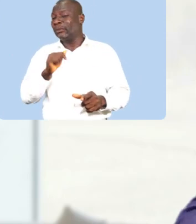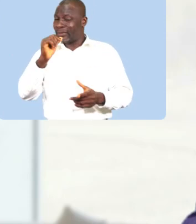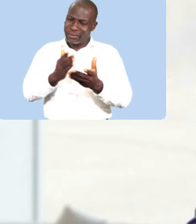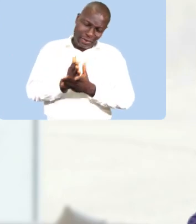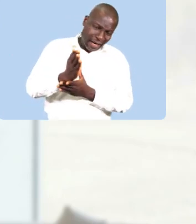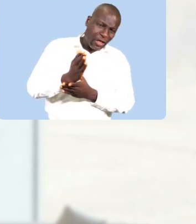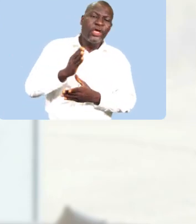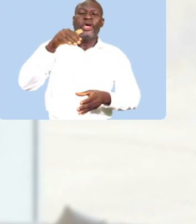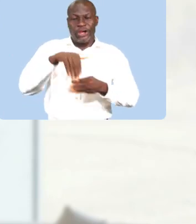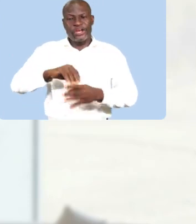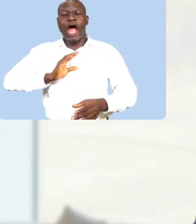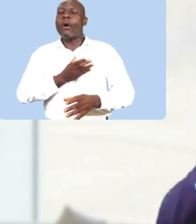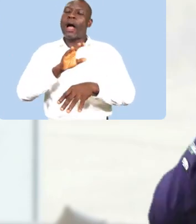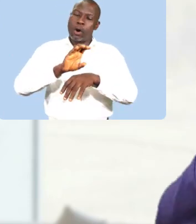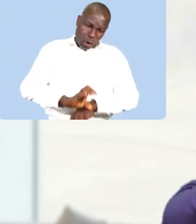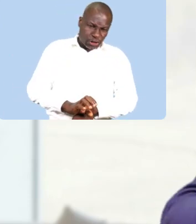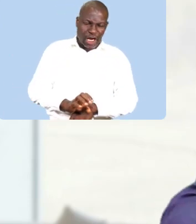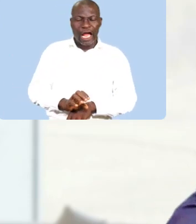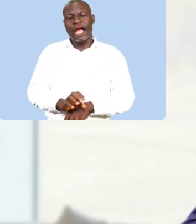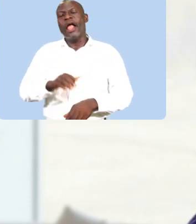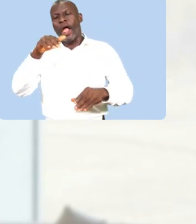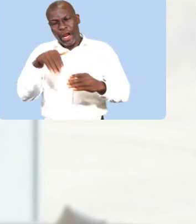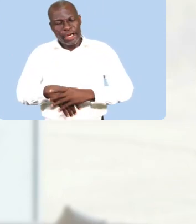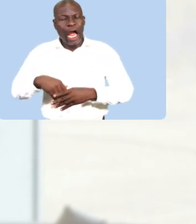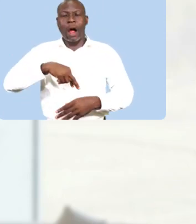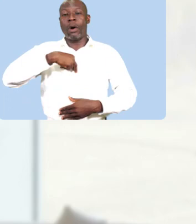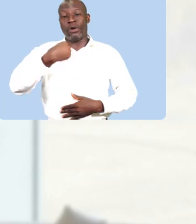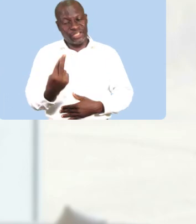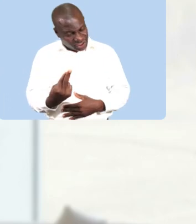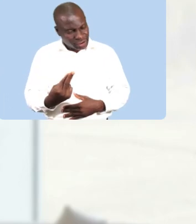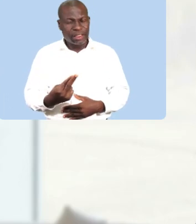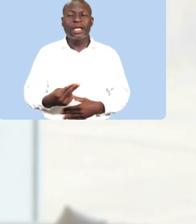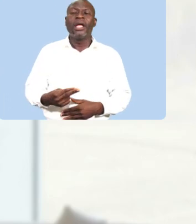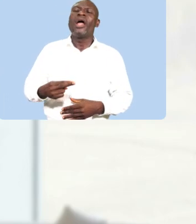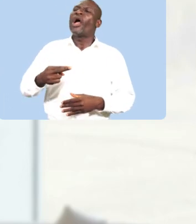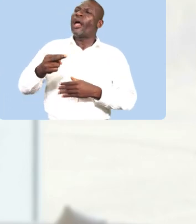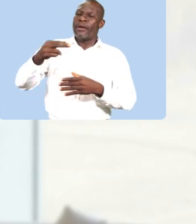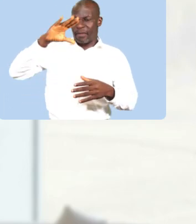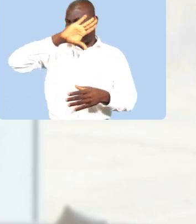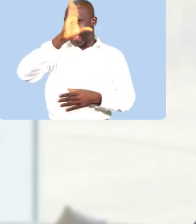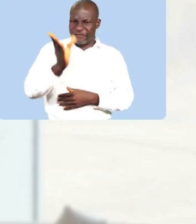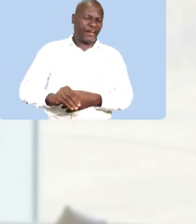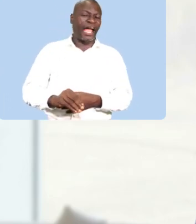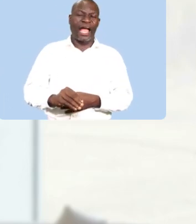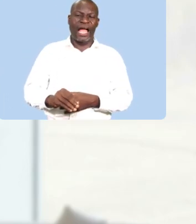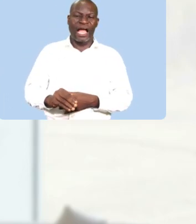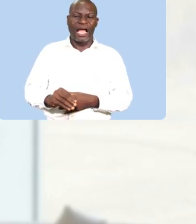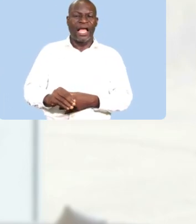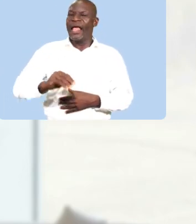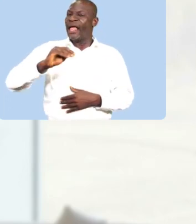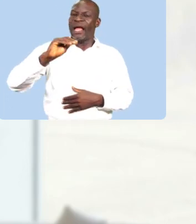mamre ekwan so wo enya me som ekwan so se abibifo ne yen Ghana